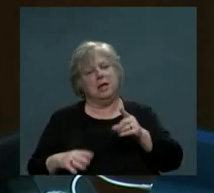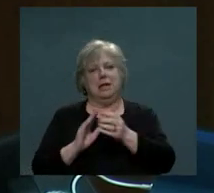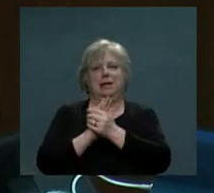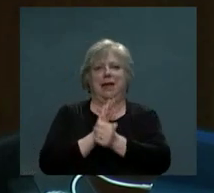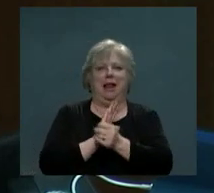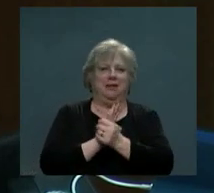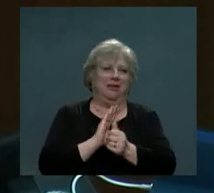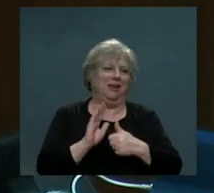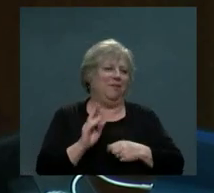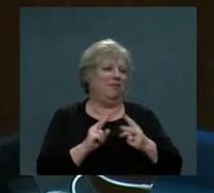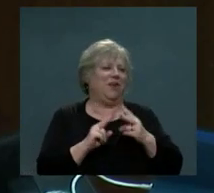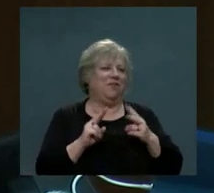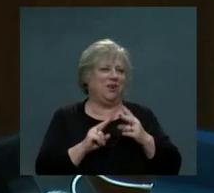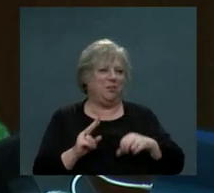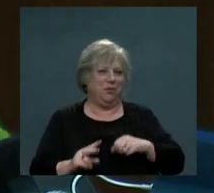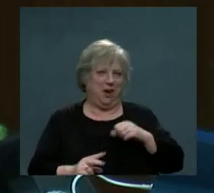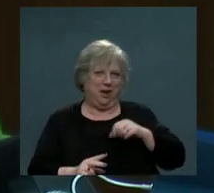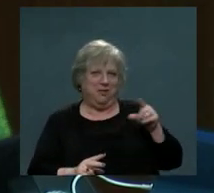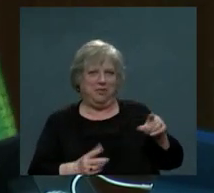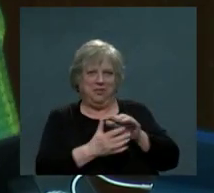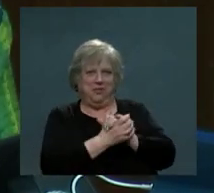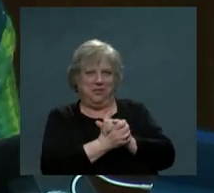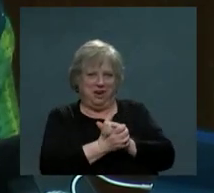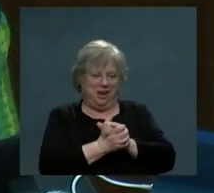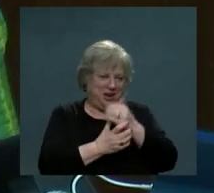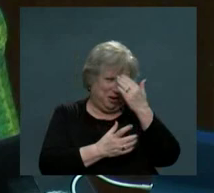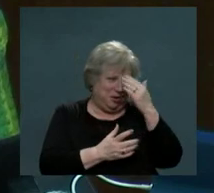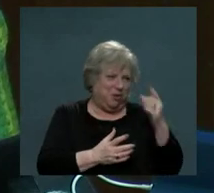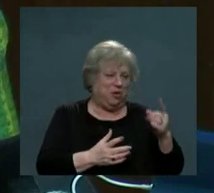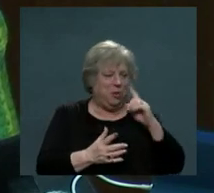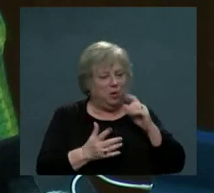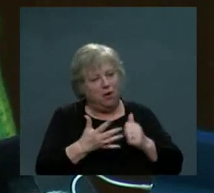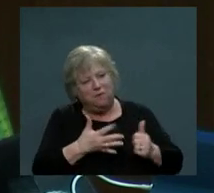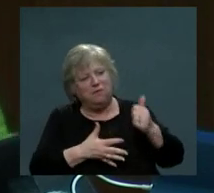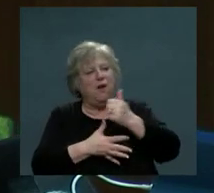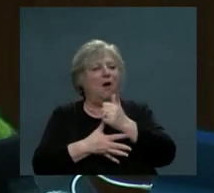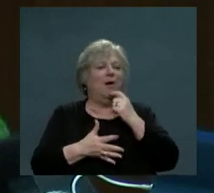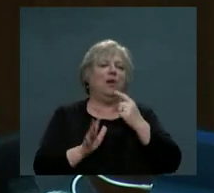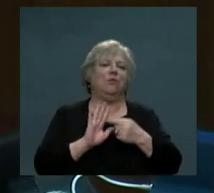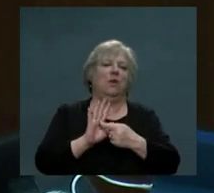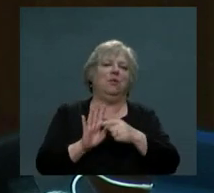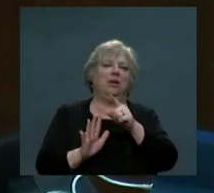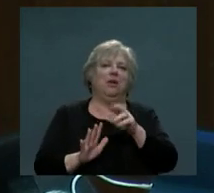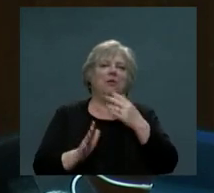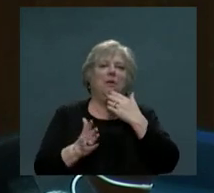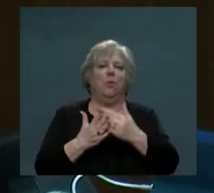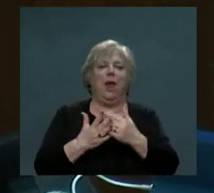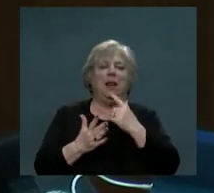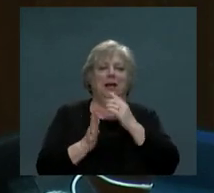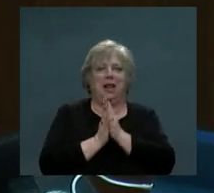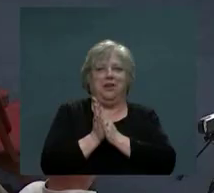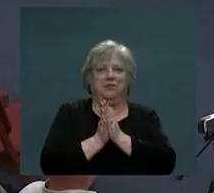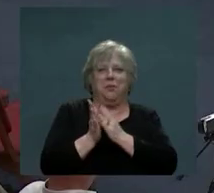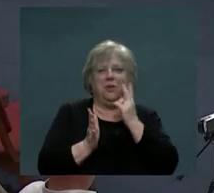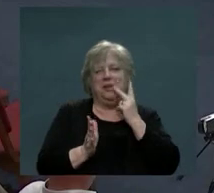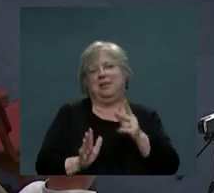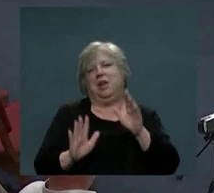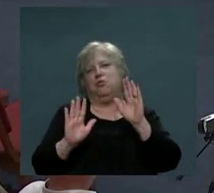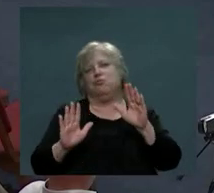of you. Congratulations. And I know you're going to go far and represent Little Rock well. And I look forward to seeing great things.